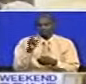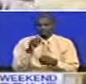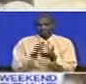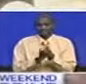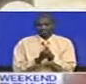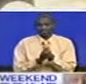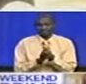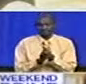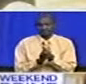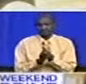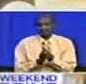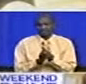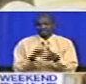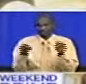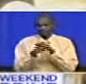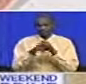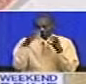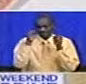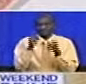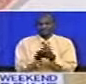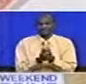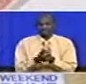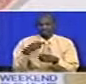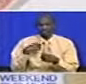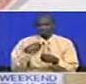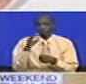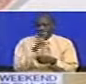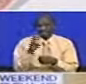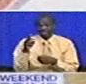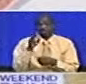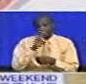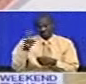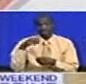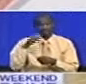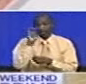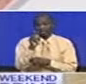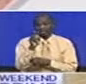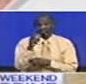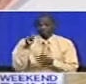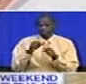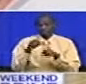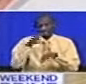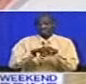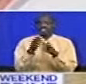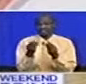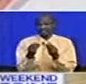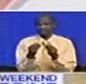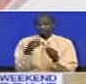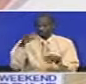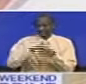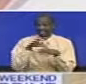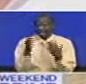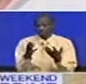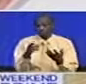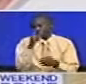President and Deputy President. Vizuri Western. Hii Western mimi naona unaweza kuikamata. Na kuikamata inaweza